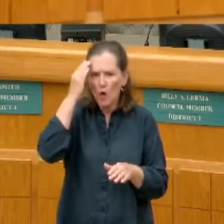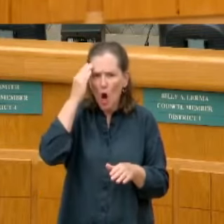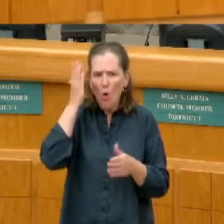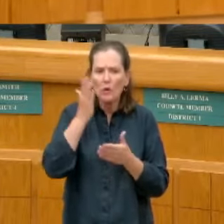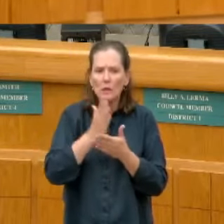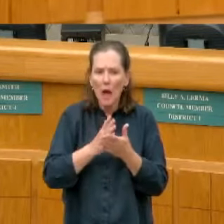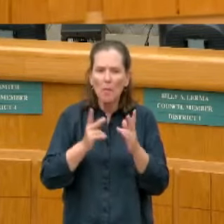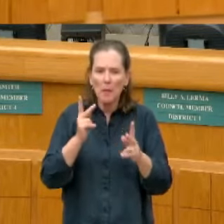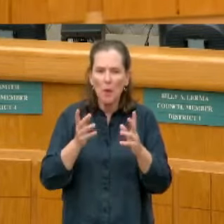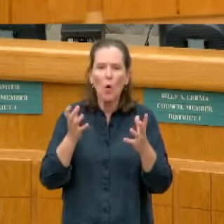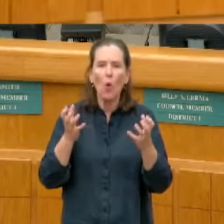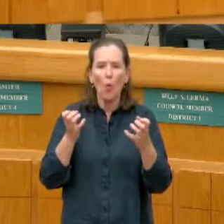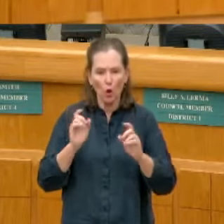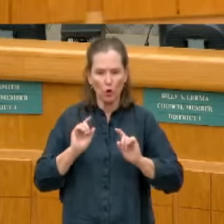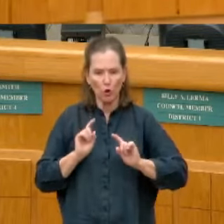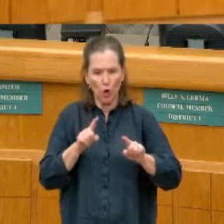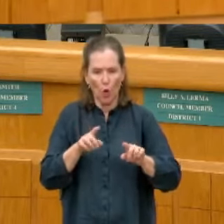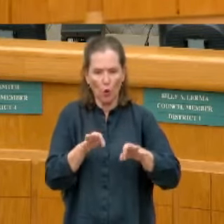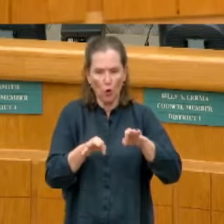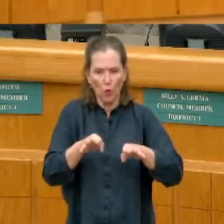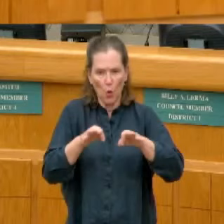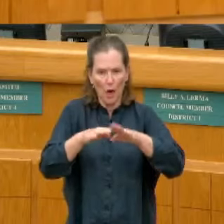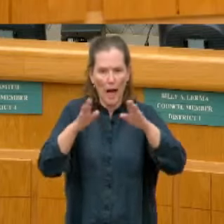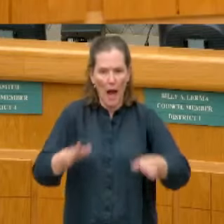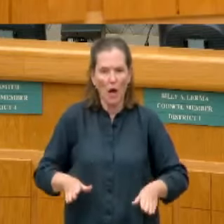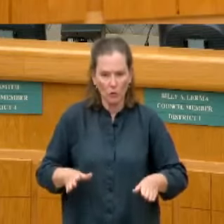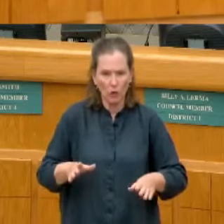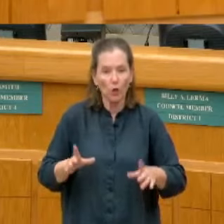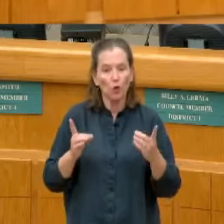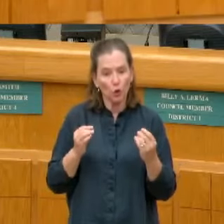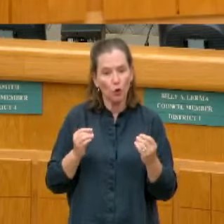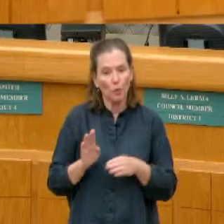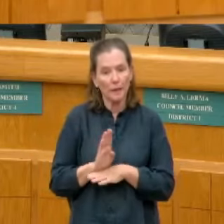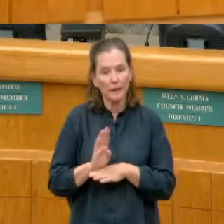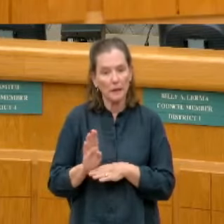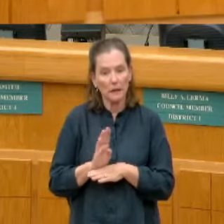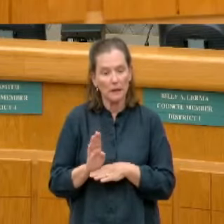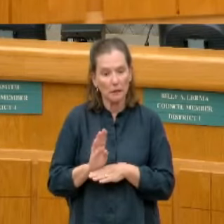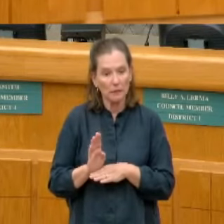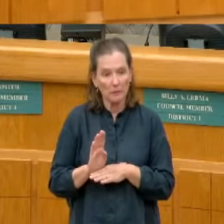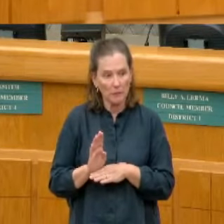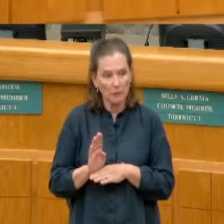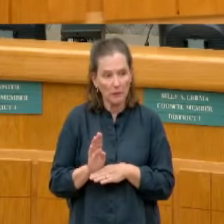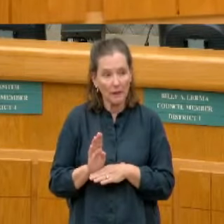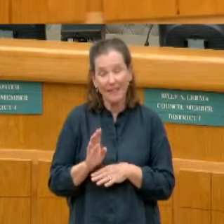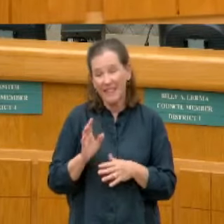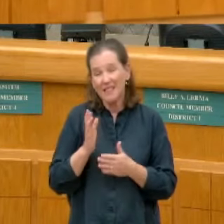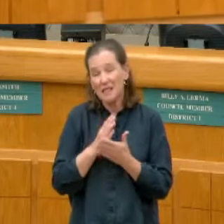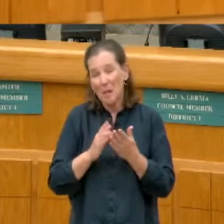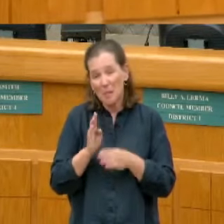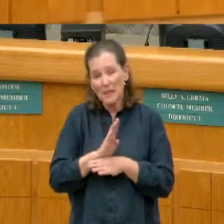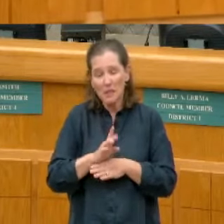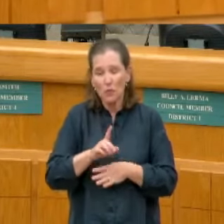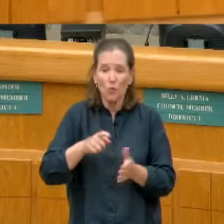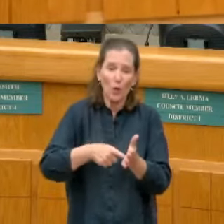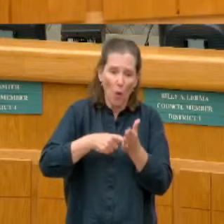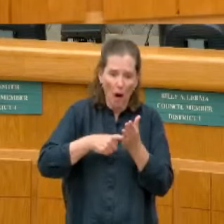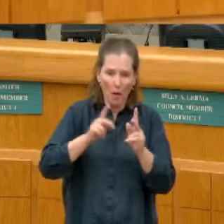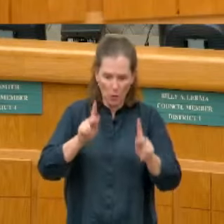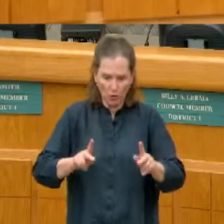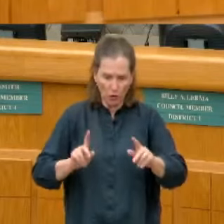to come to the courthouse to transact business, and that is only available to conduct in person. And we recognize that not